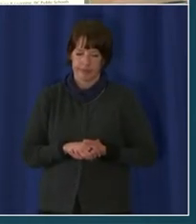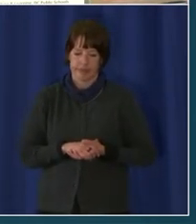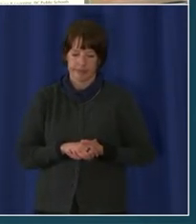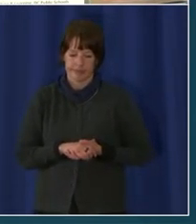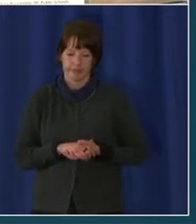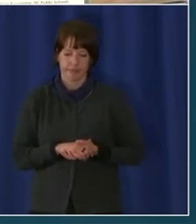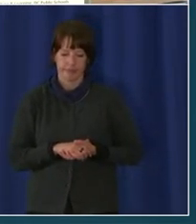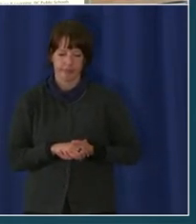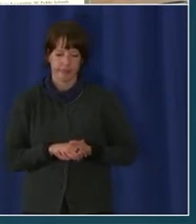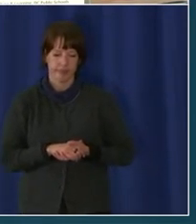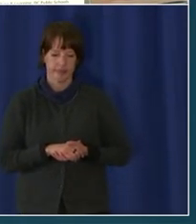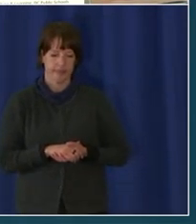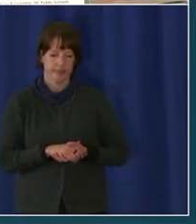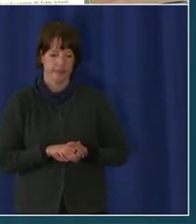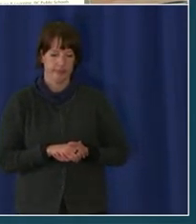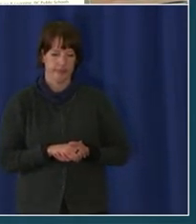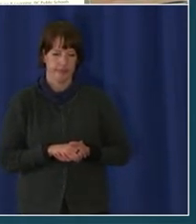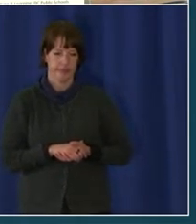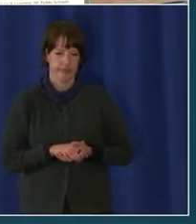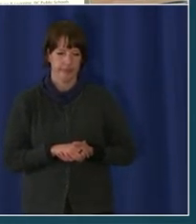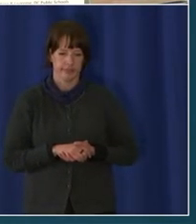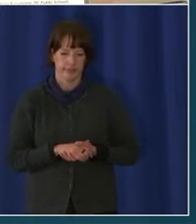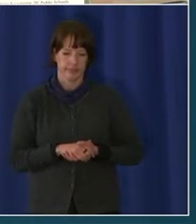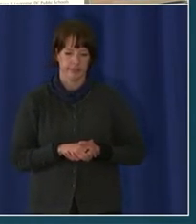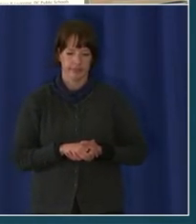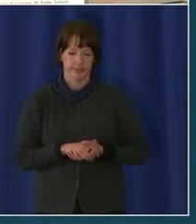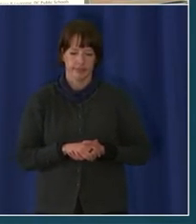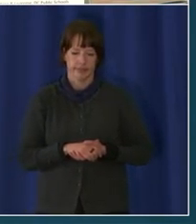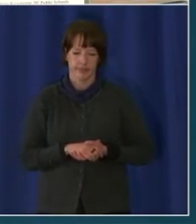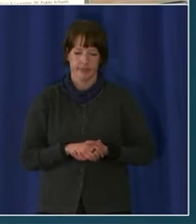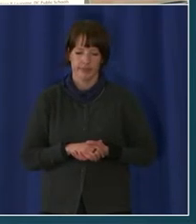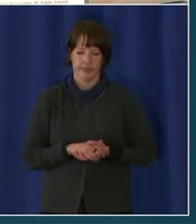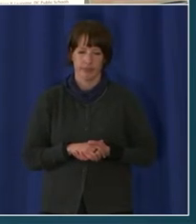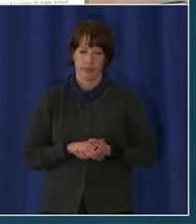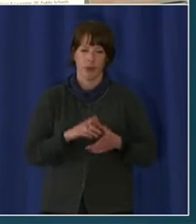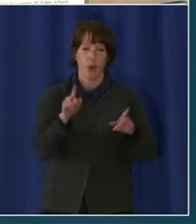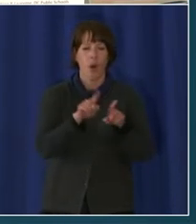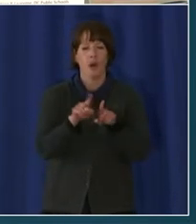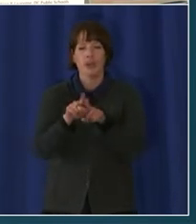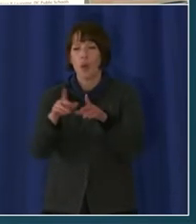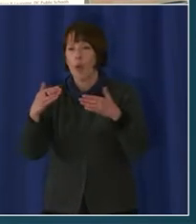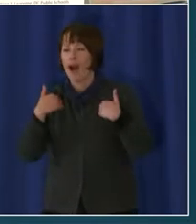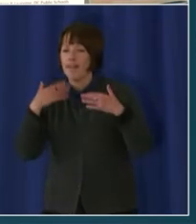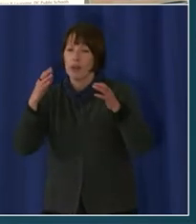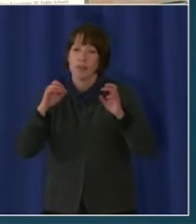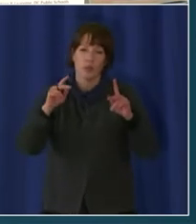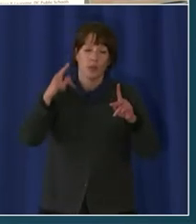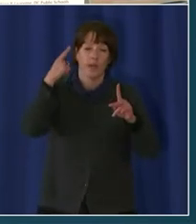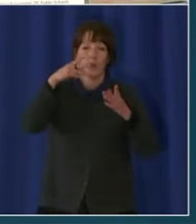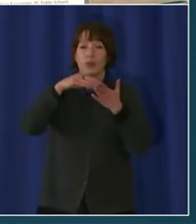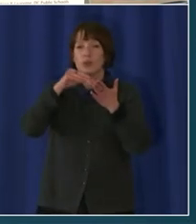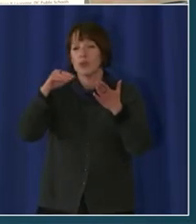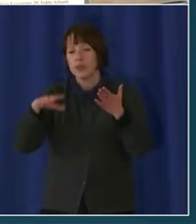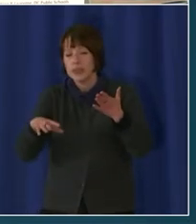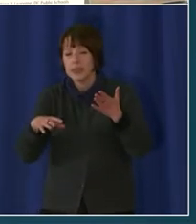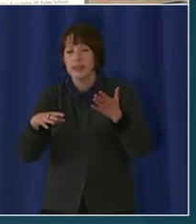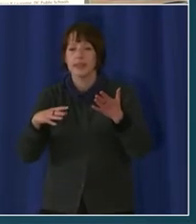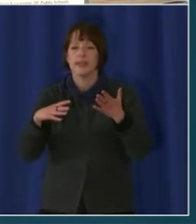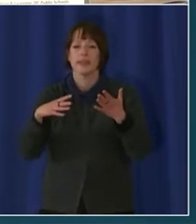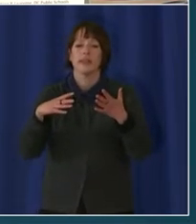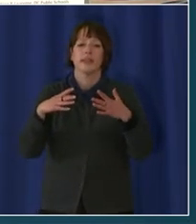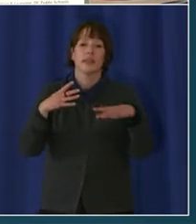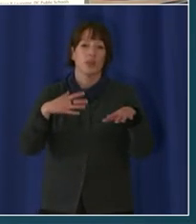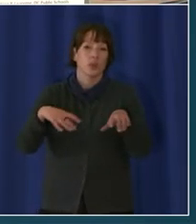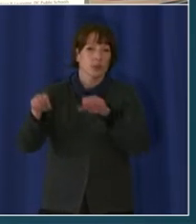So that is, I should add, although it's not on the slide, there are also opportunities for students